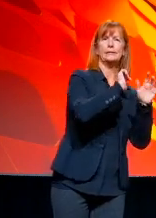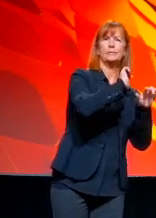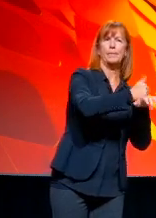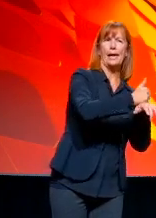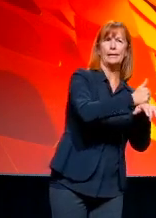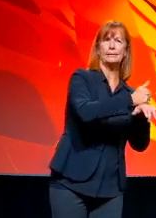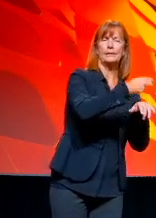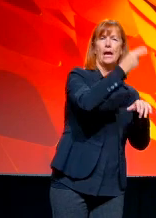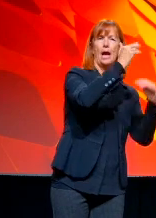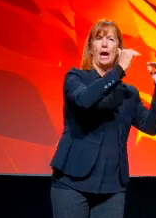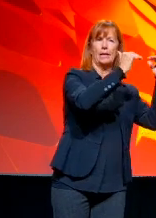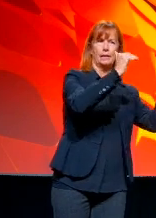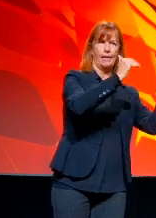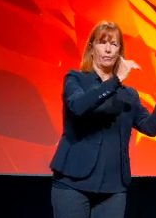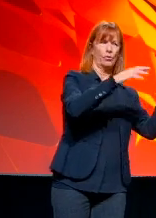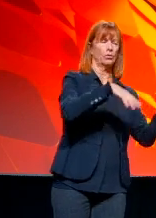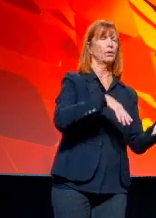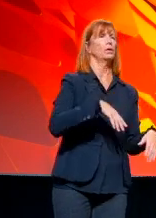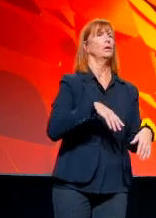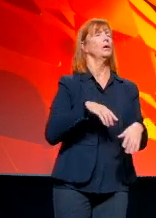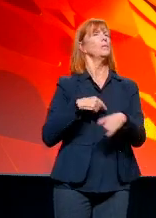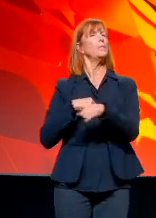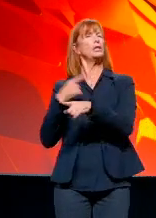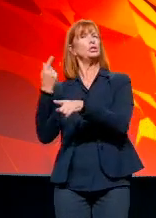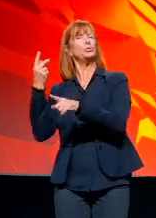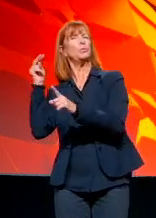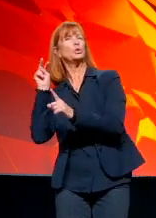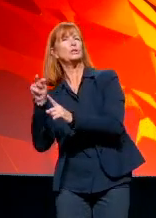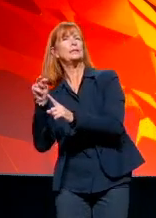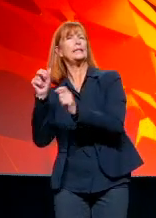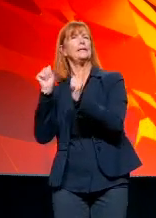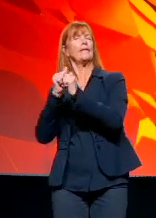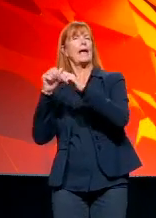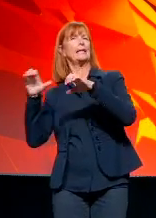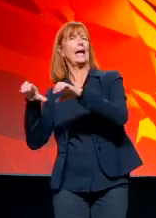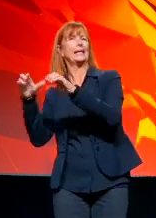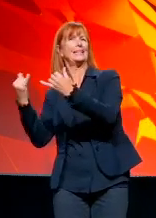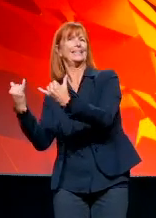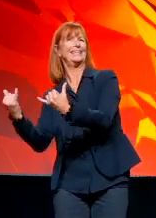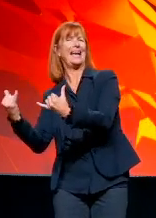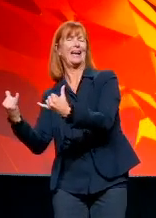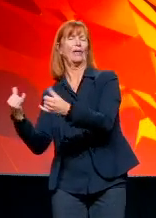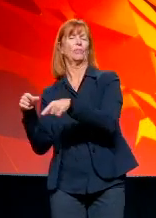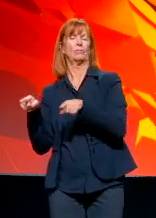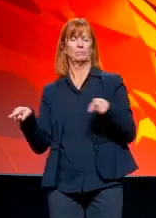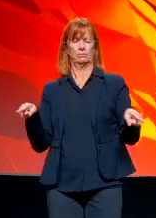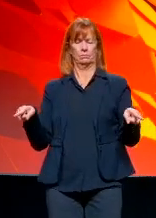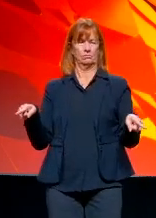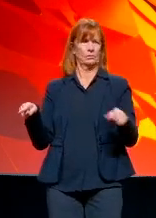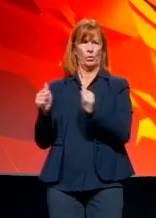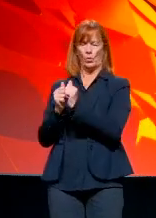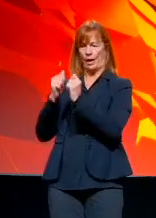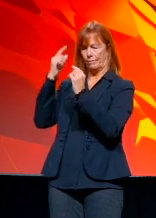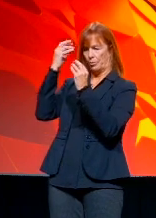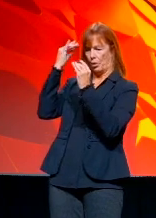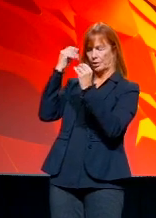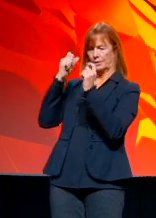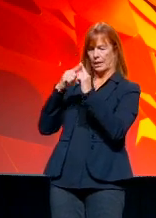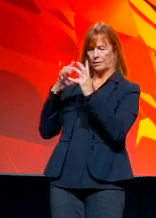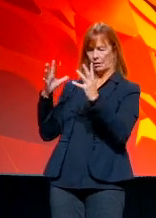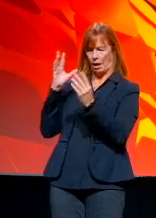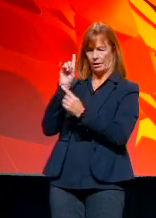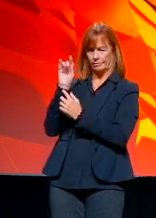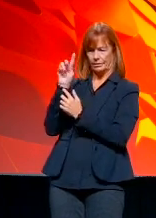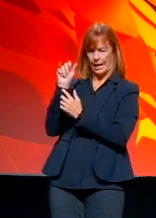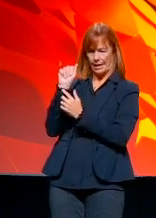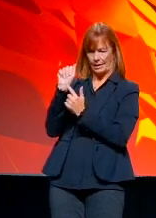robotics are all about like perceiving and acting in the here and now, right? So we need to actually process like a high-dimensional raw sensor data and